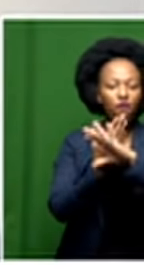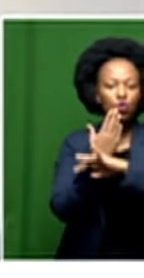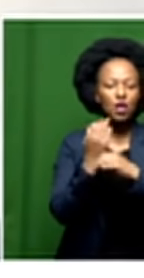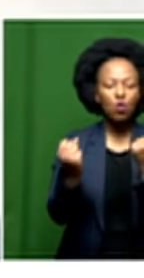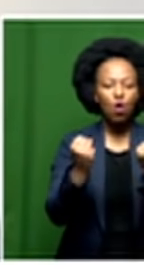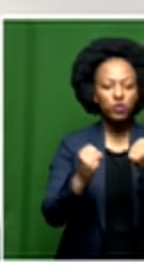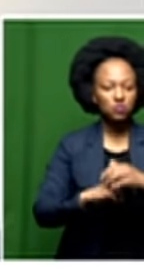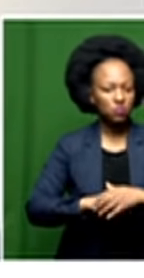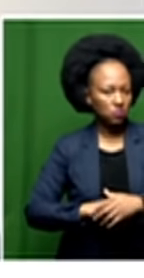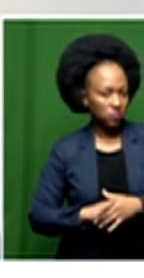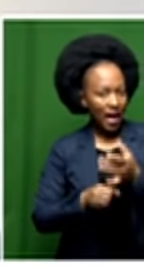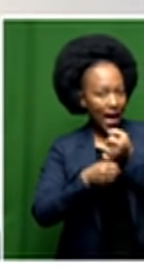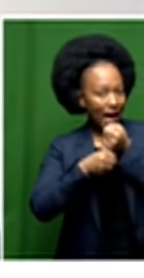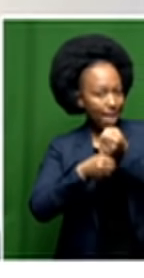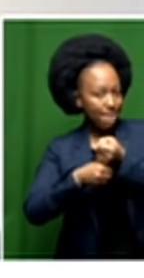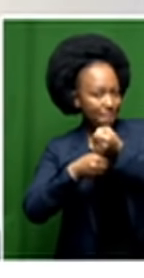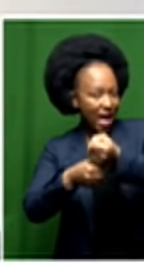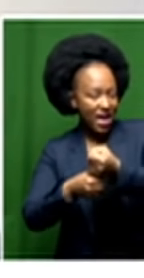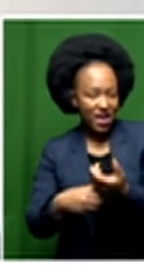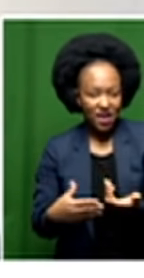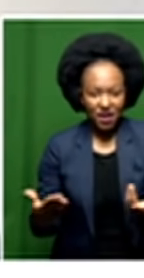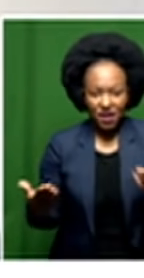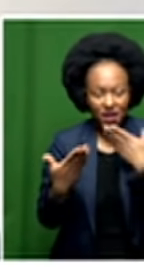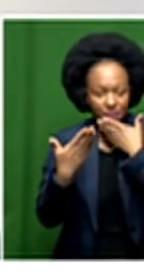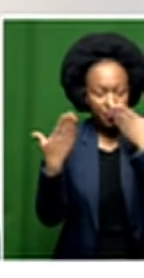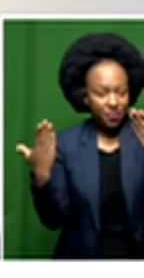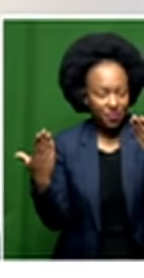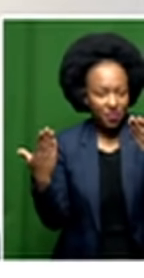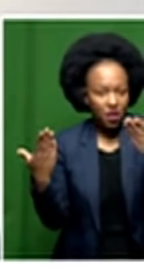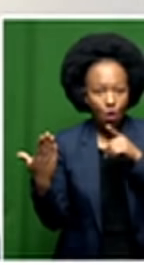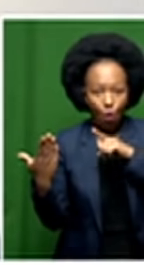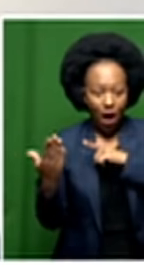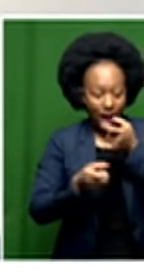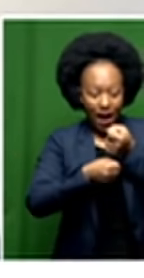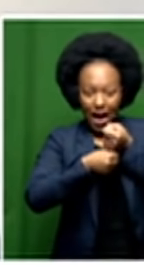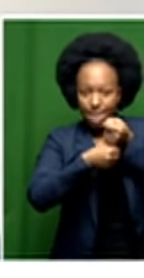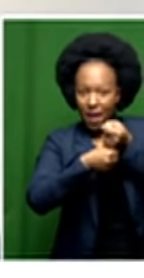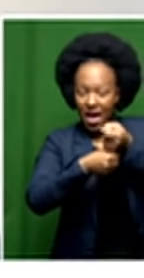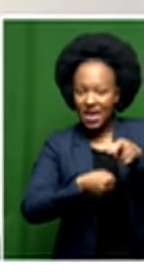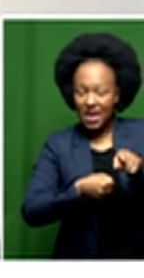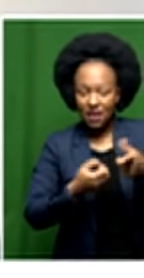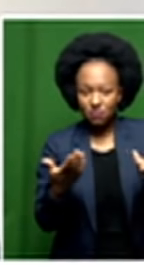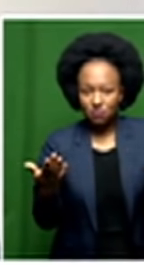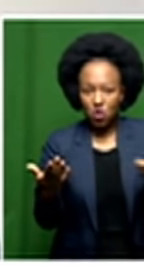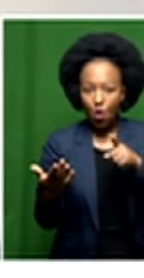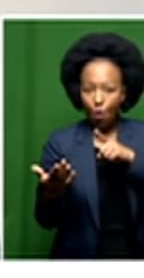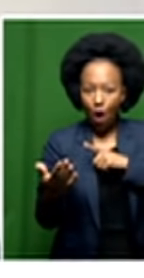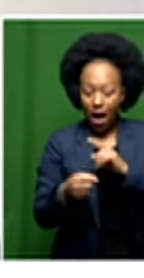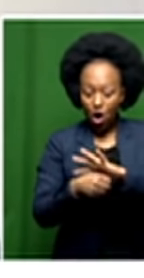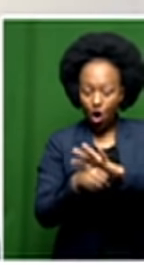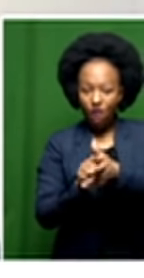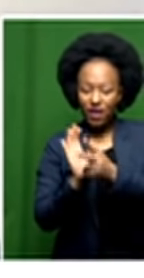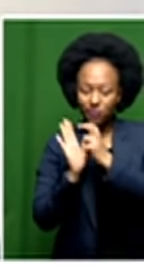saying, we have not campaigned. We cannot campaign because a campaign will breach the current COVID